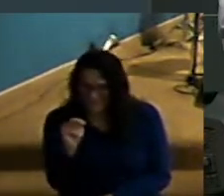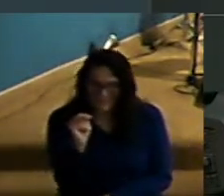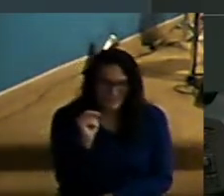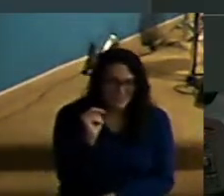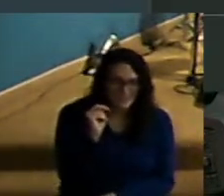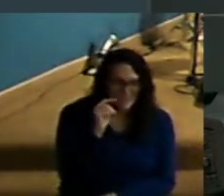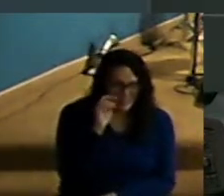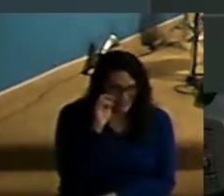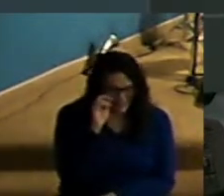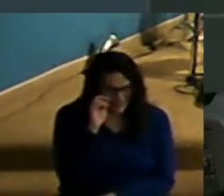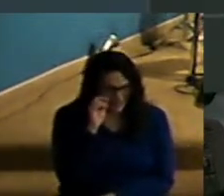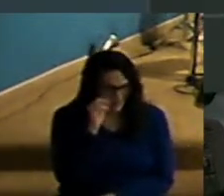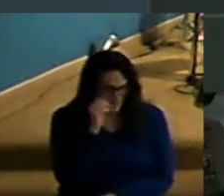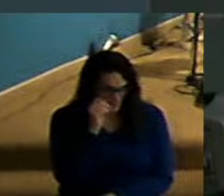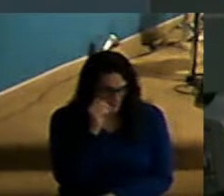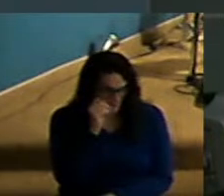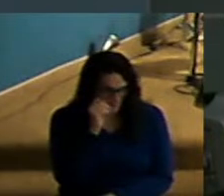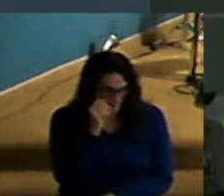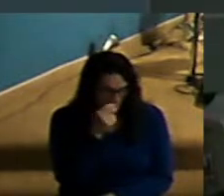Brighton?